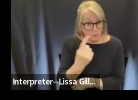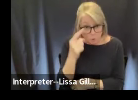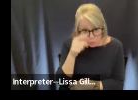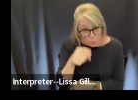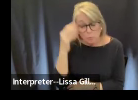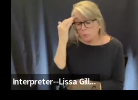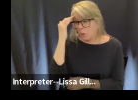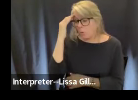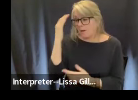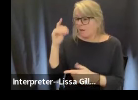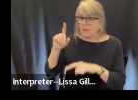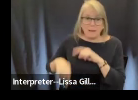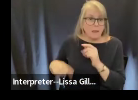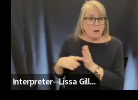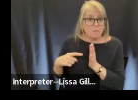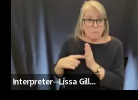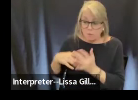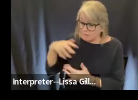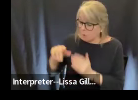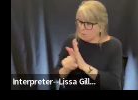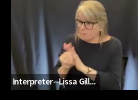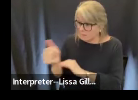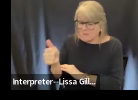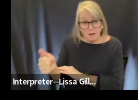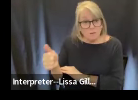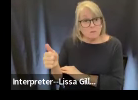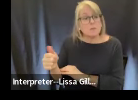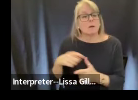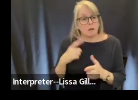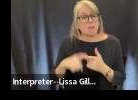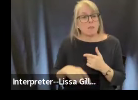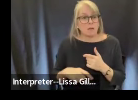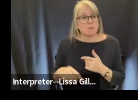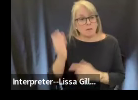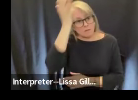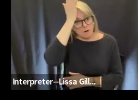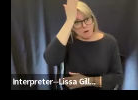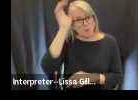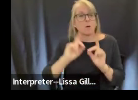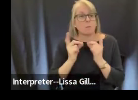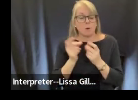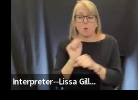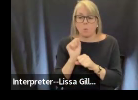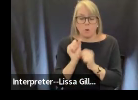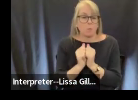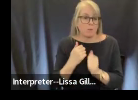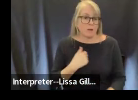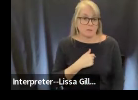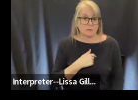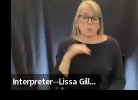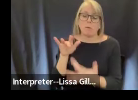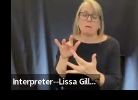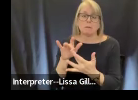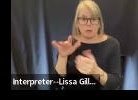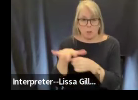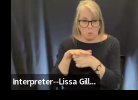on their own, a lot of the fire departments work with us and we provide them that inventory. So give that local fire department a call first. Ask if